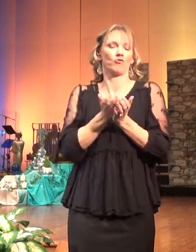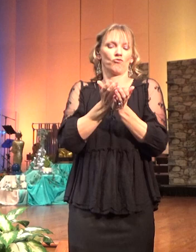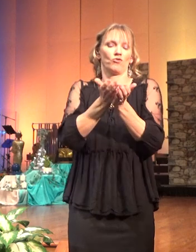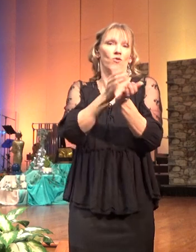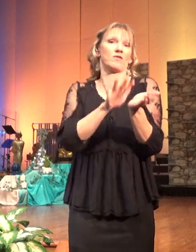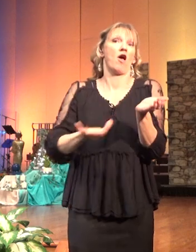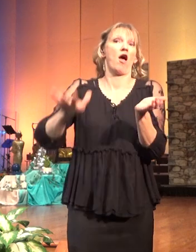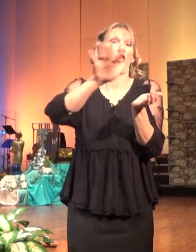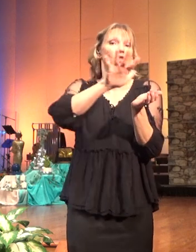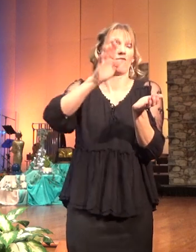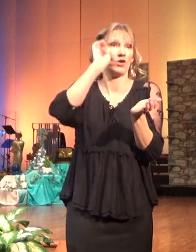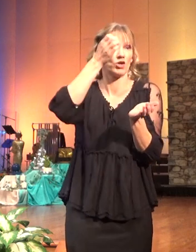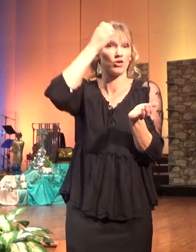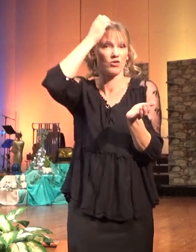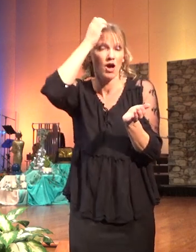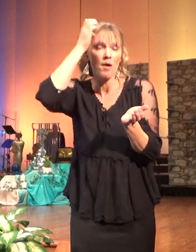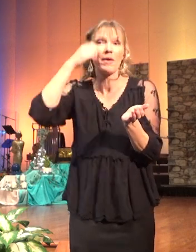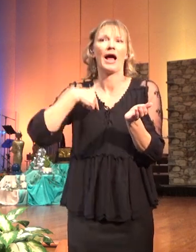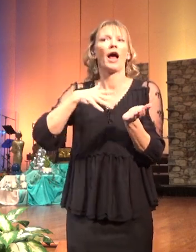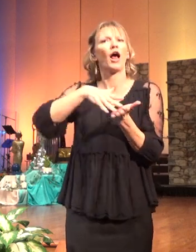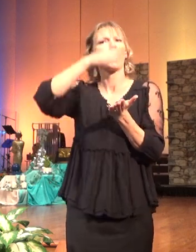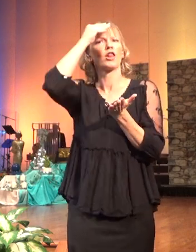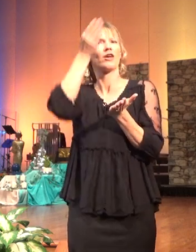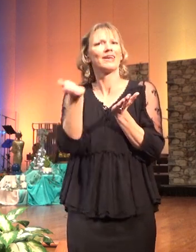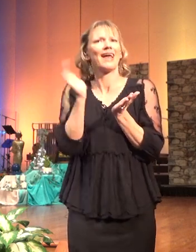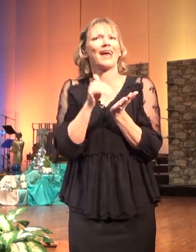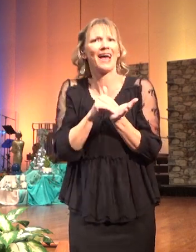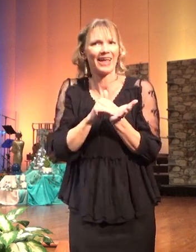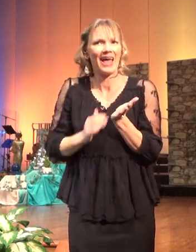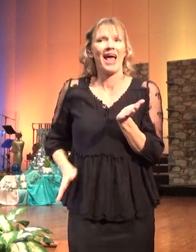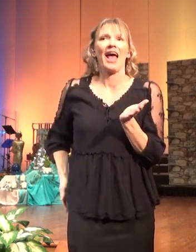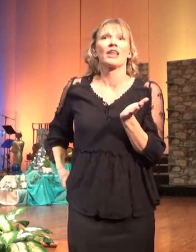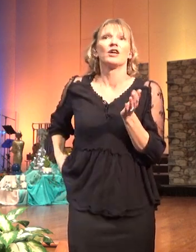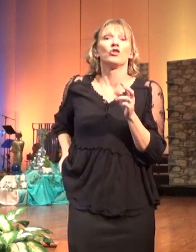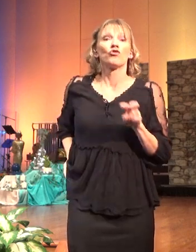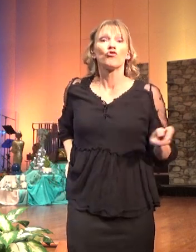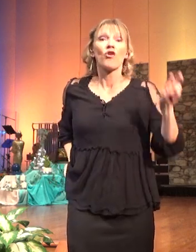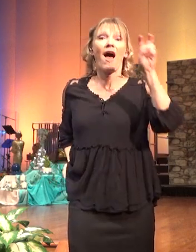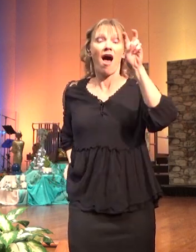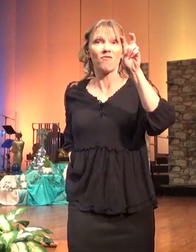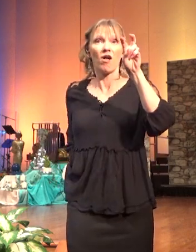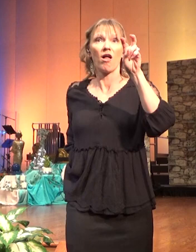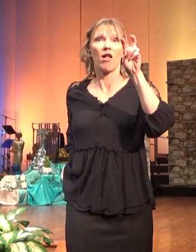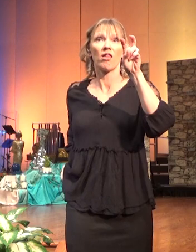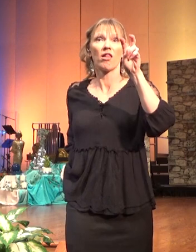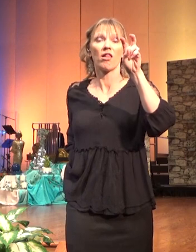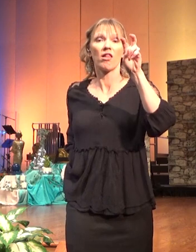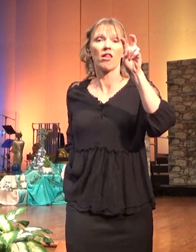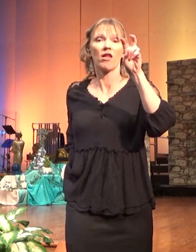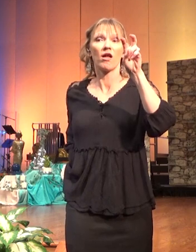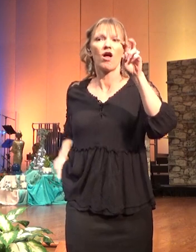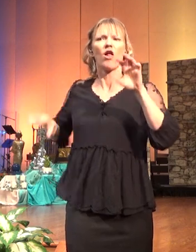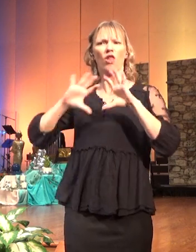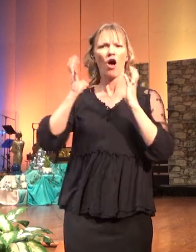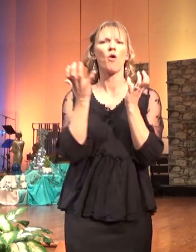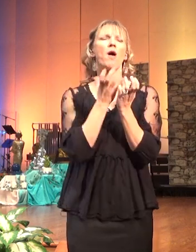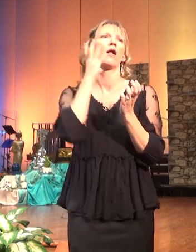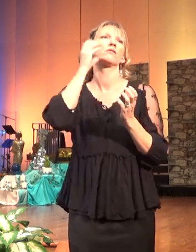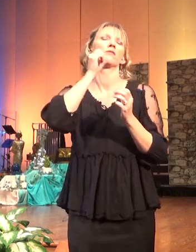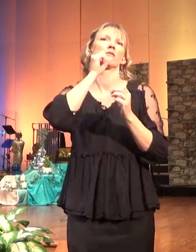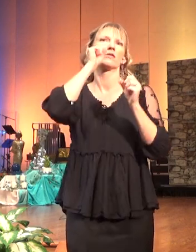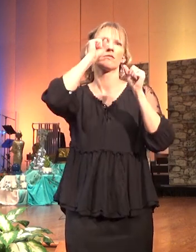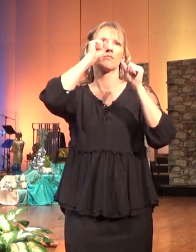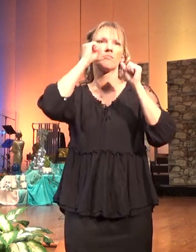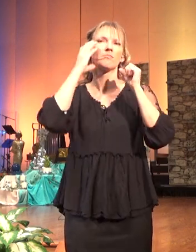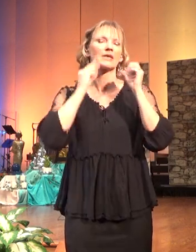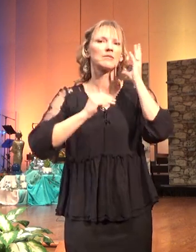And I learned once again that going all over the world and seeing all sorts of things is an amazing experience. I loved every minute of it.